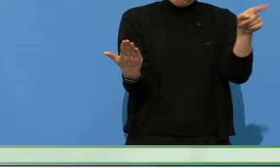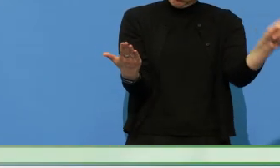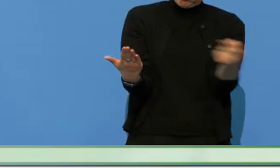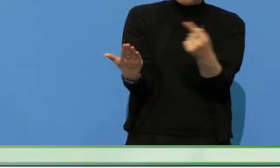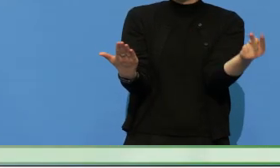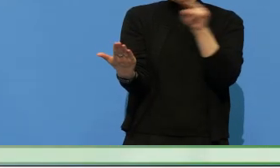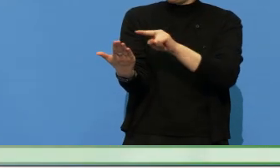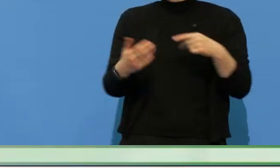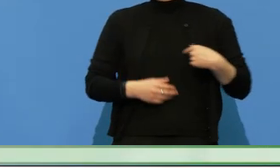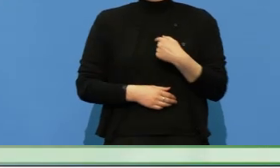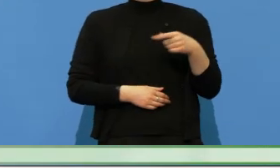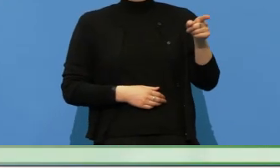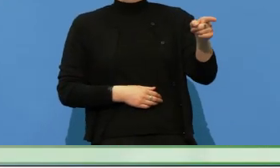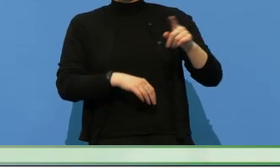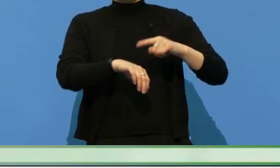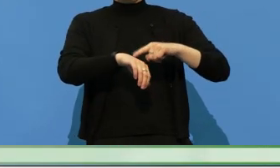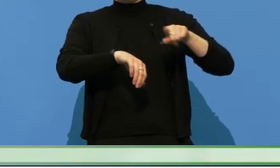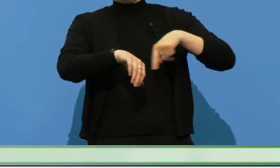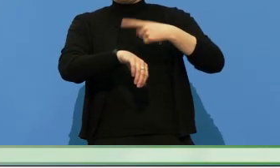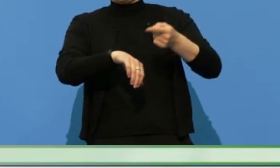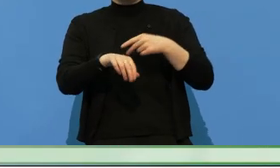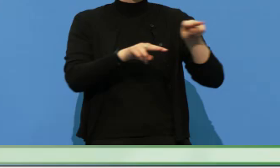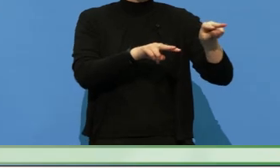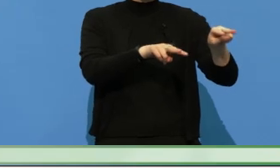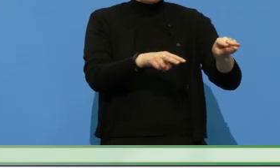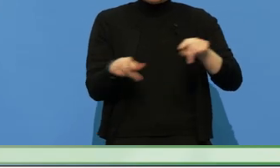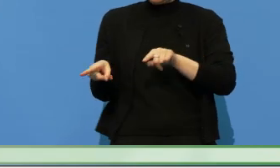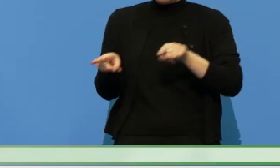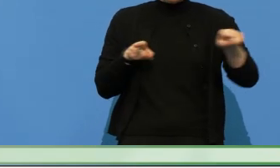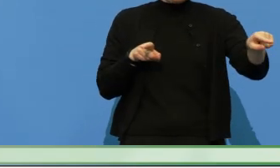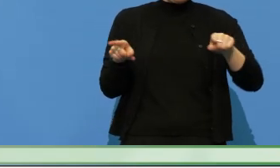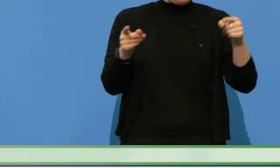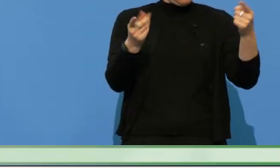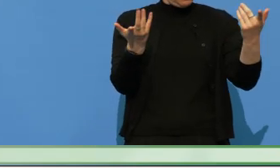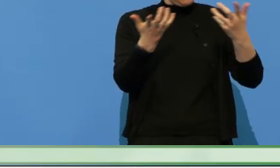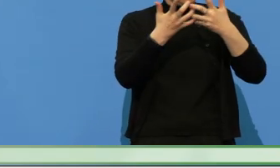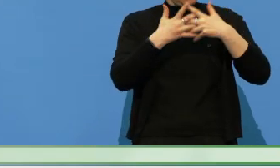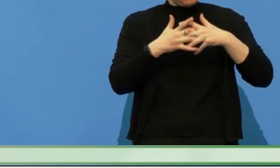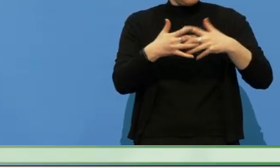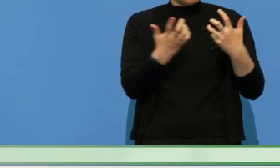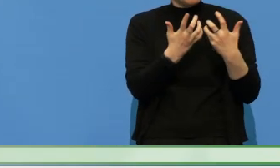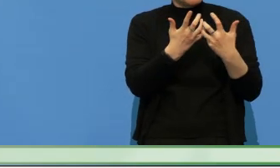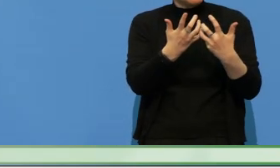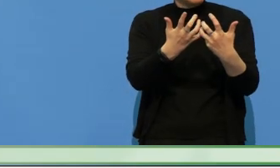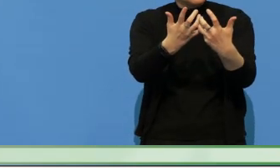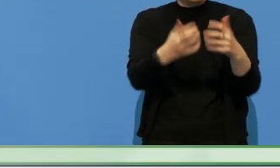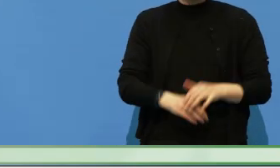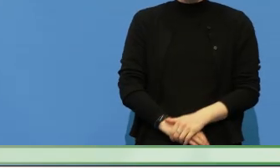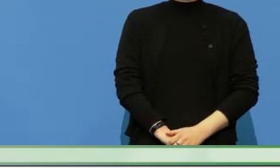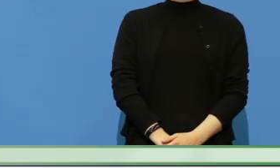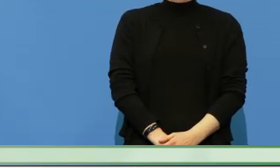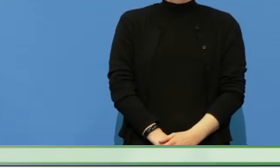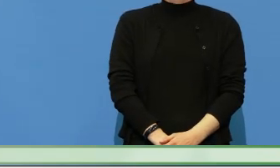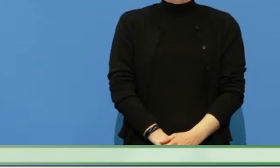how this project looks like, and try to make it as inclusive as possible.